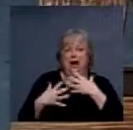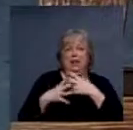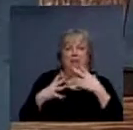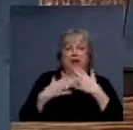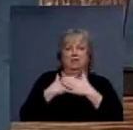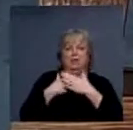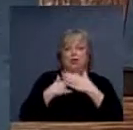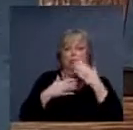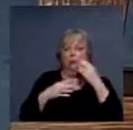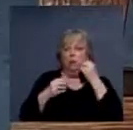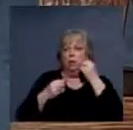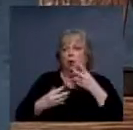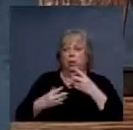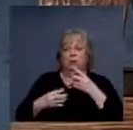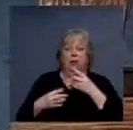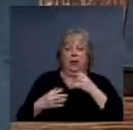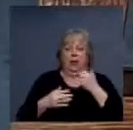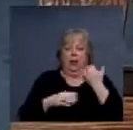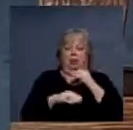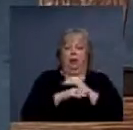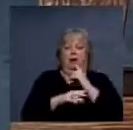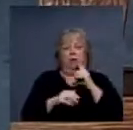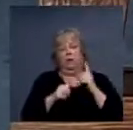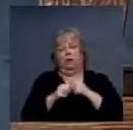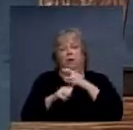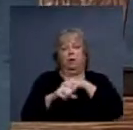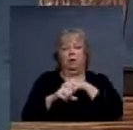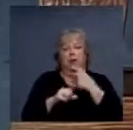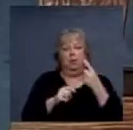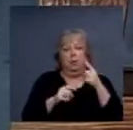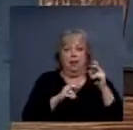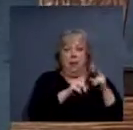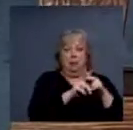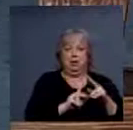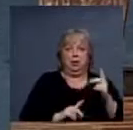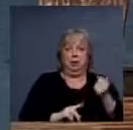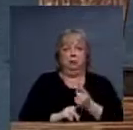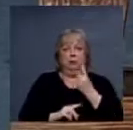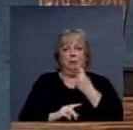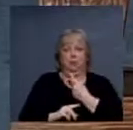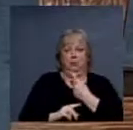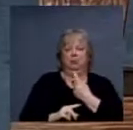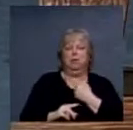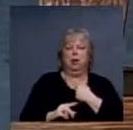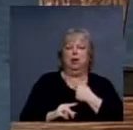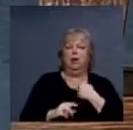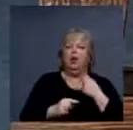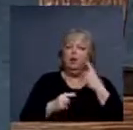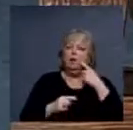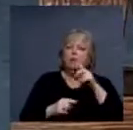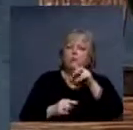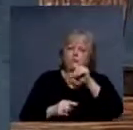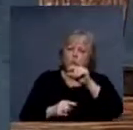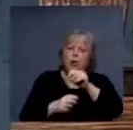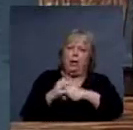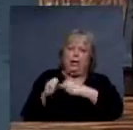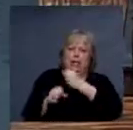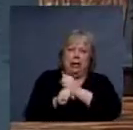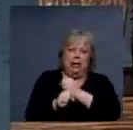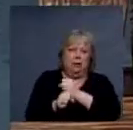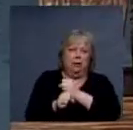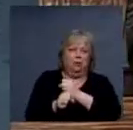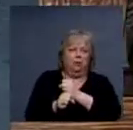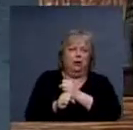first time I was approached by the applicant. I was a business owner for 20 years before I dedicated my life